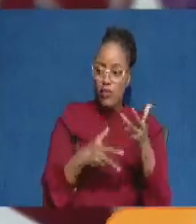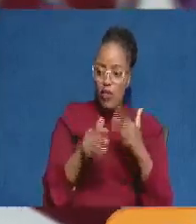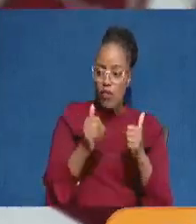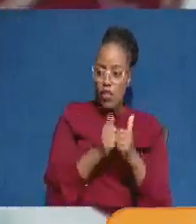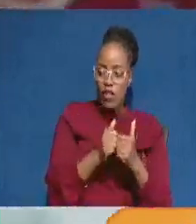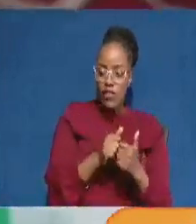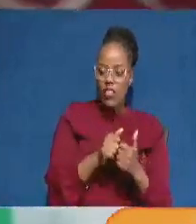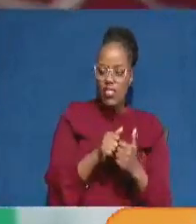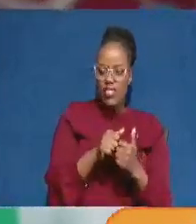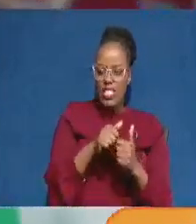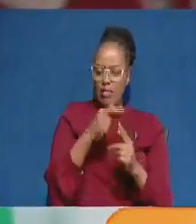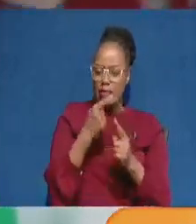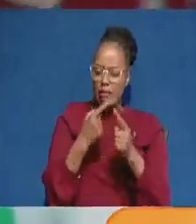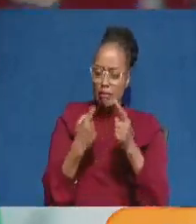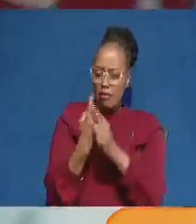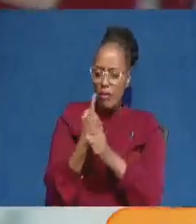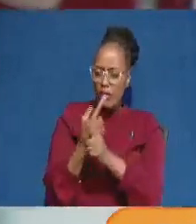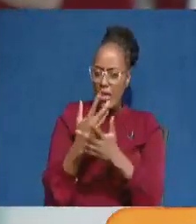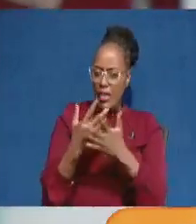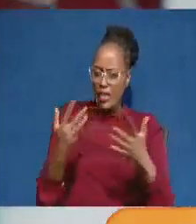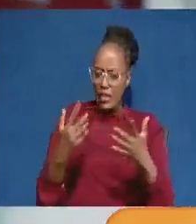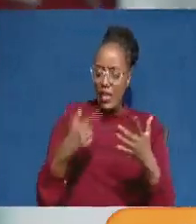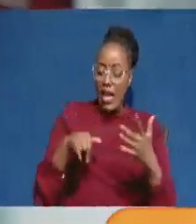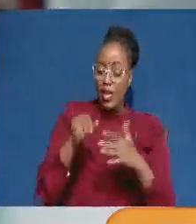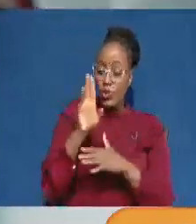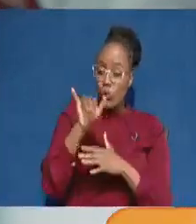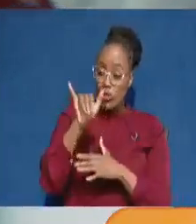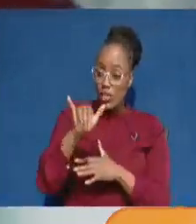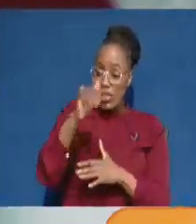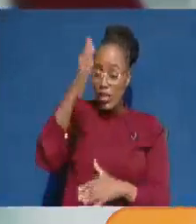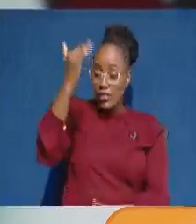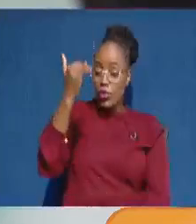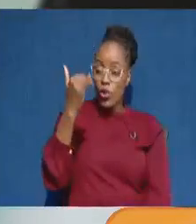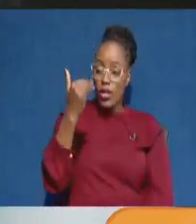and vermiculite. And the reason that we use this is